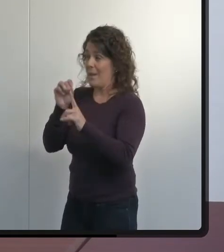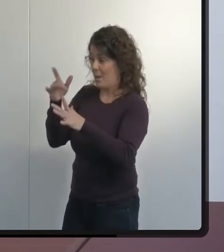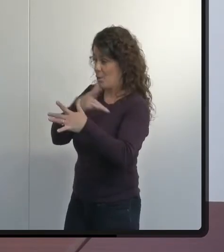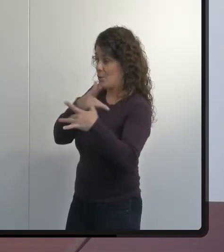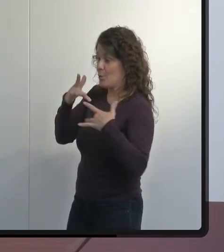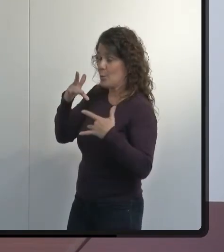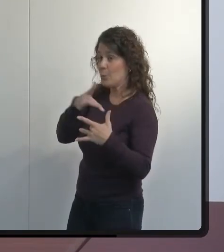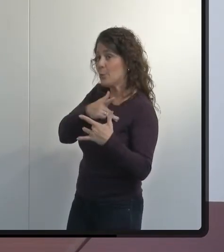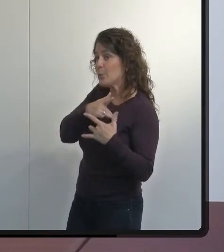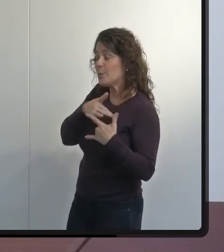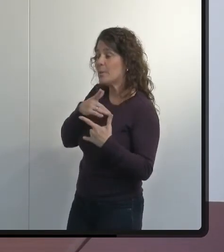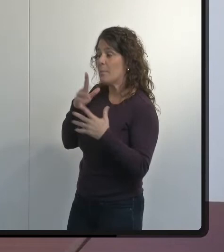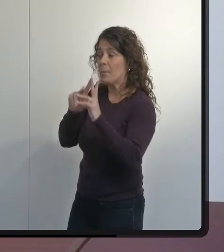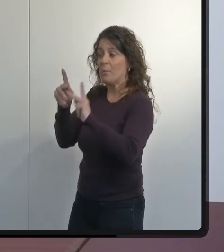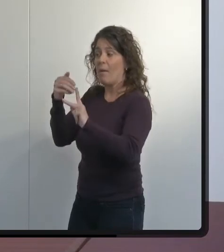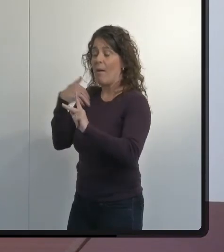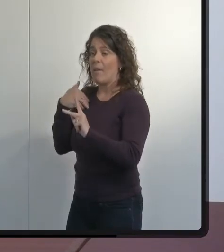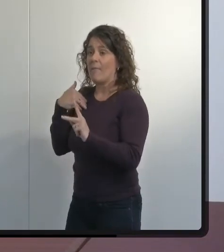situation that we have